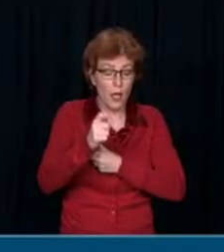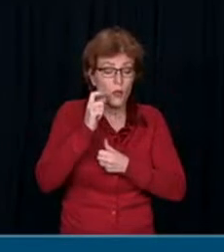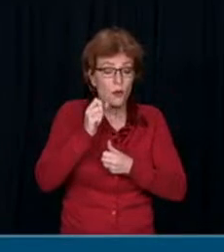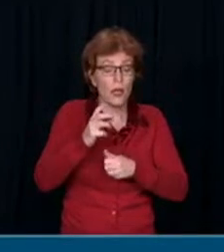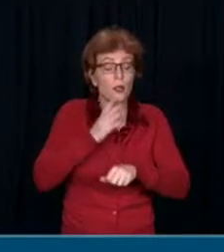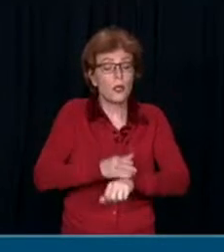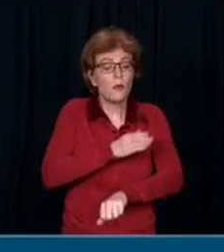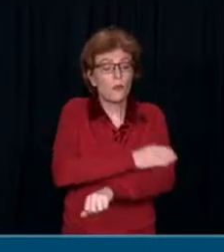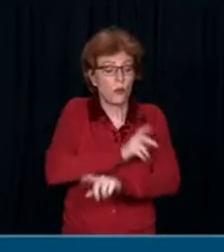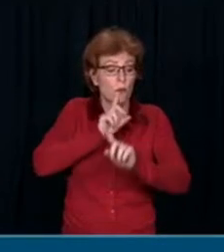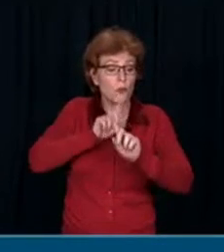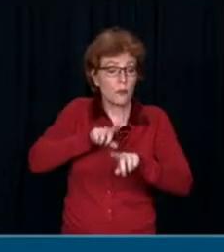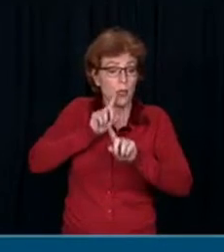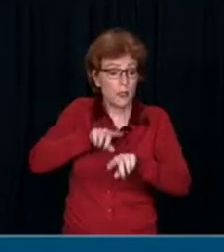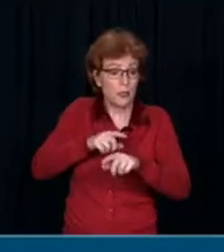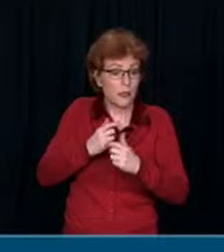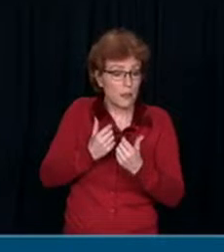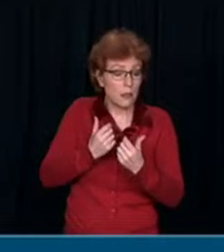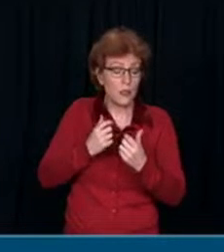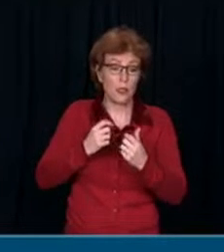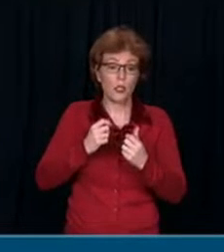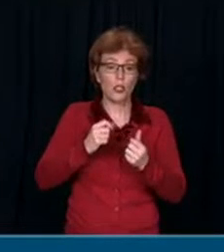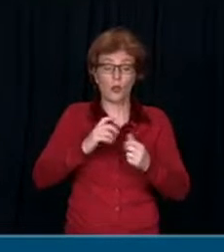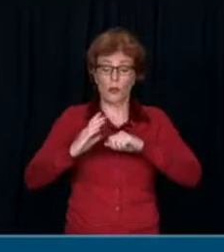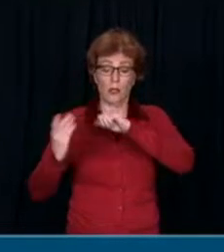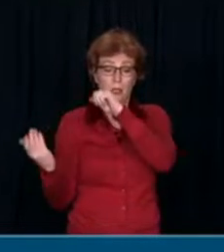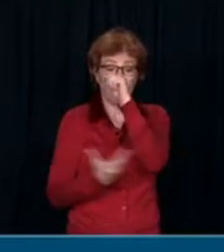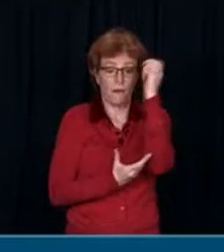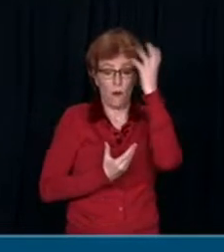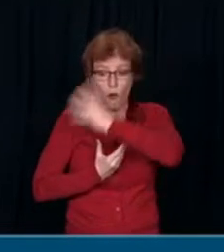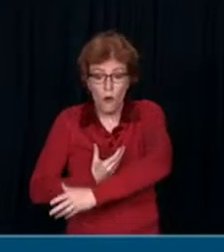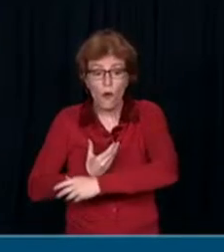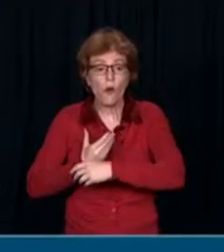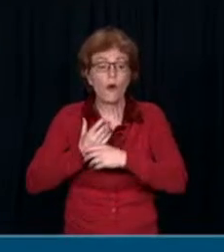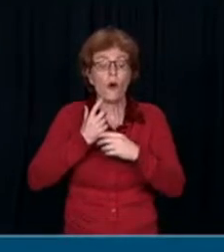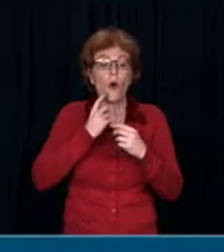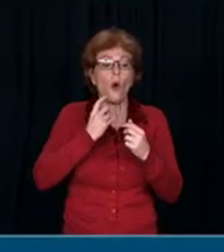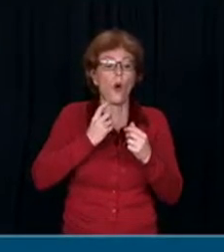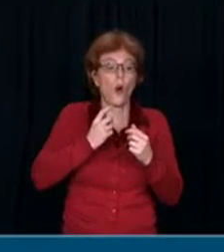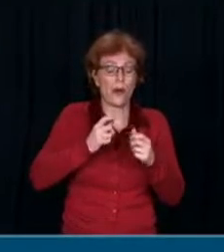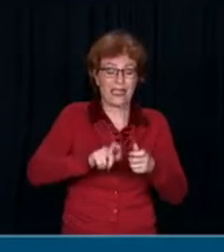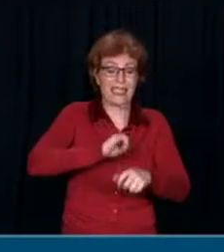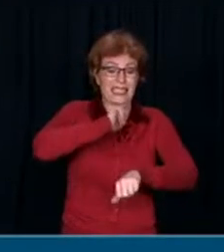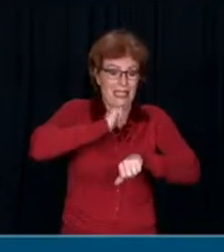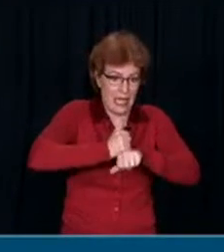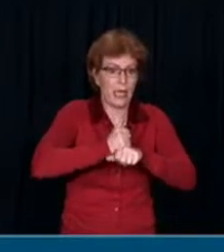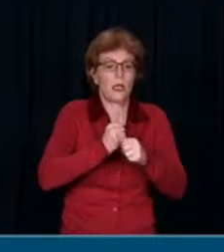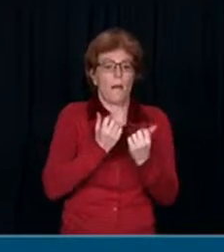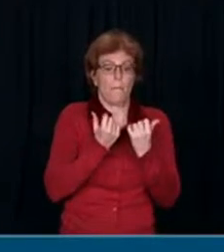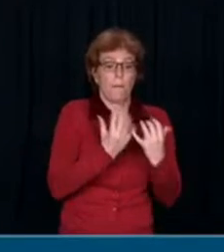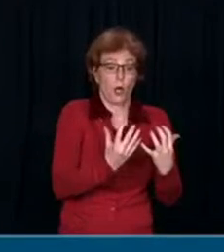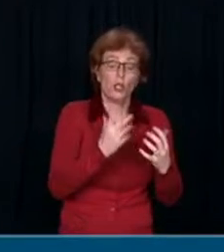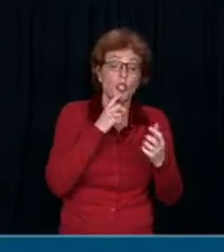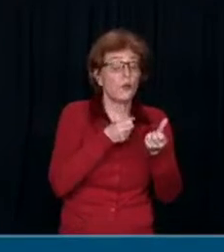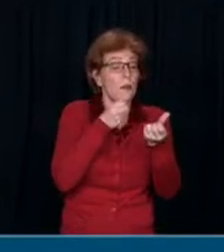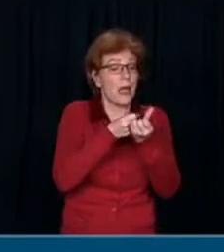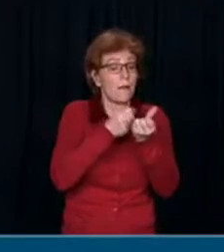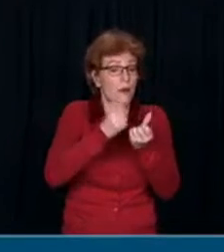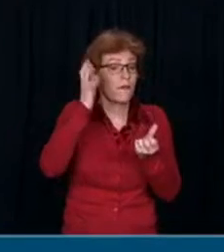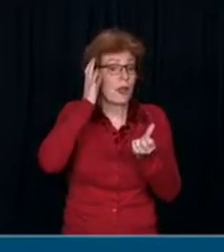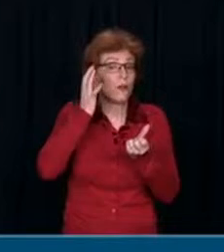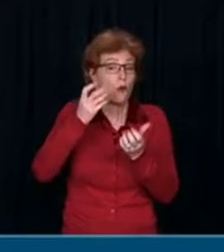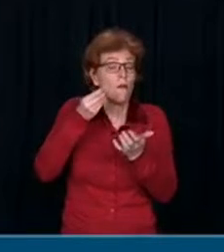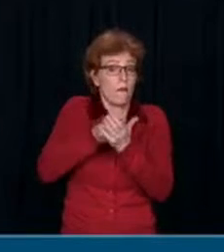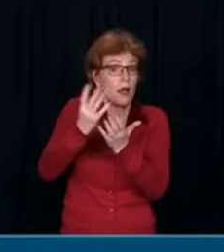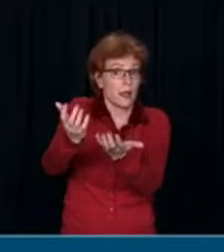improve responses? Is it deforestation? Is it prescribed burns? Because you would be advocating for federal funding.